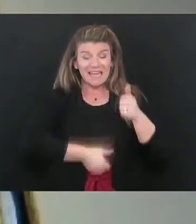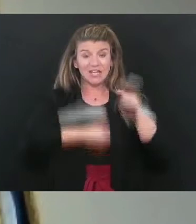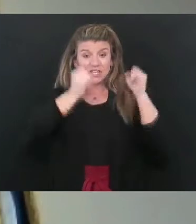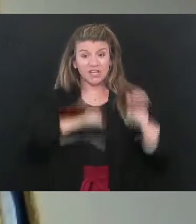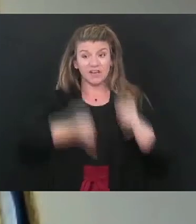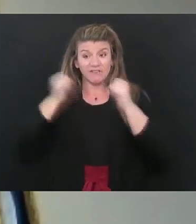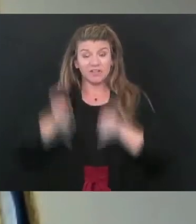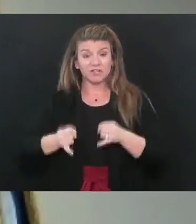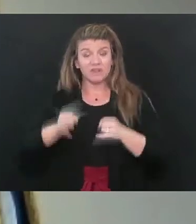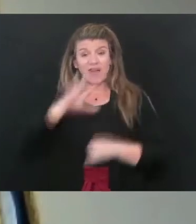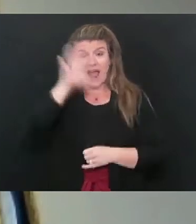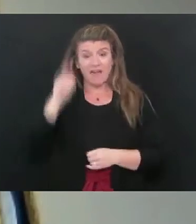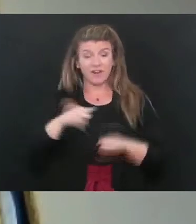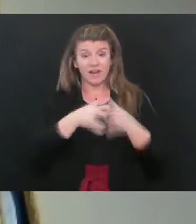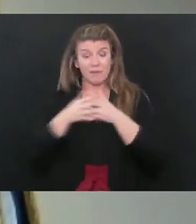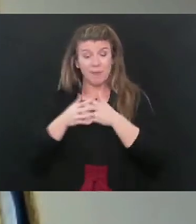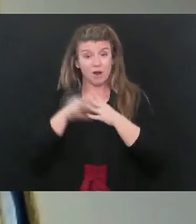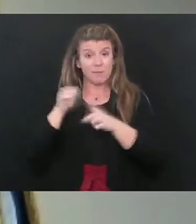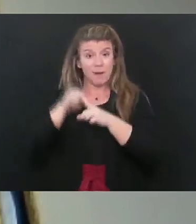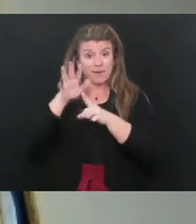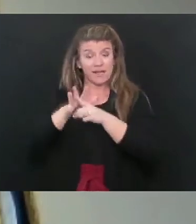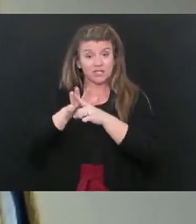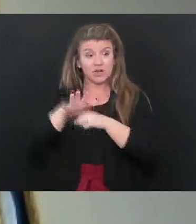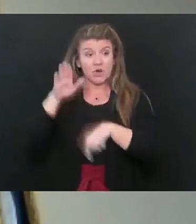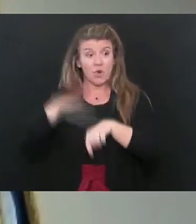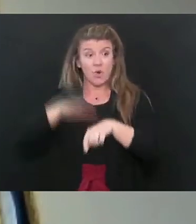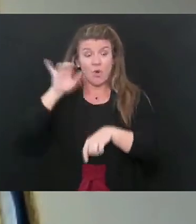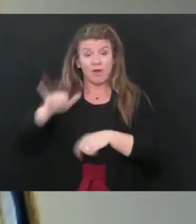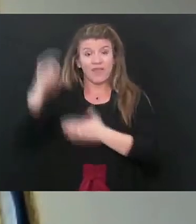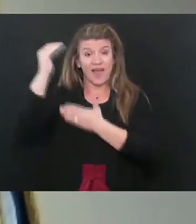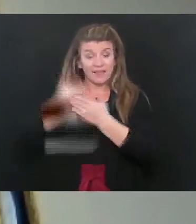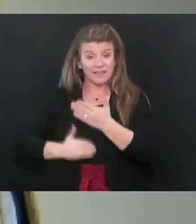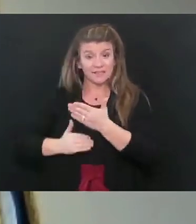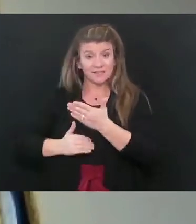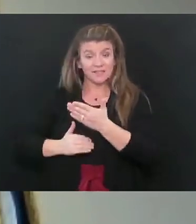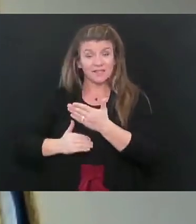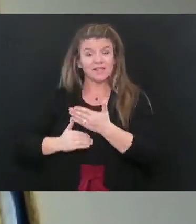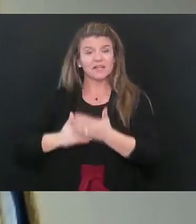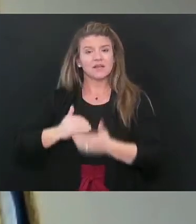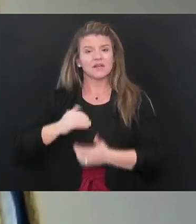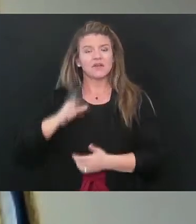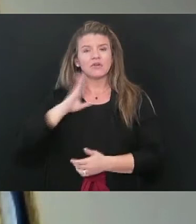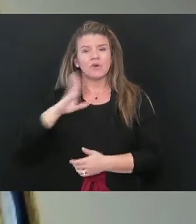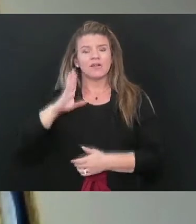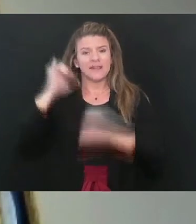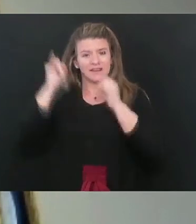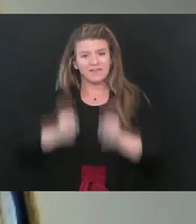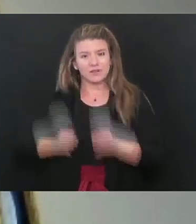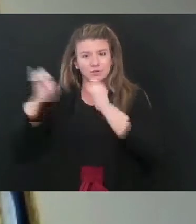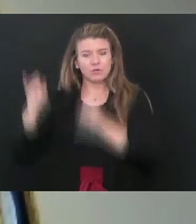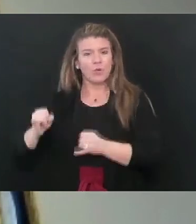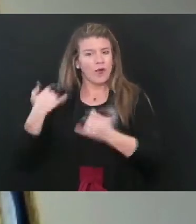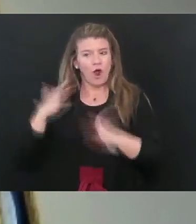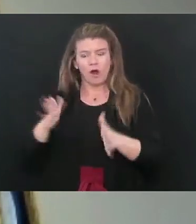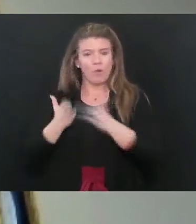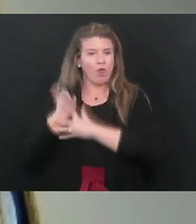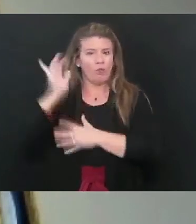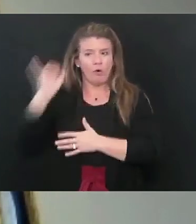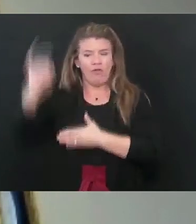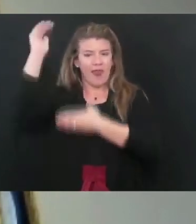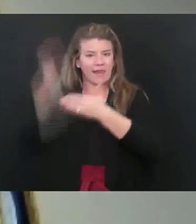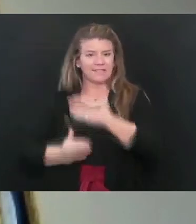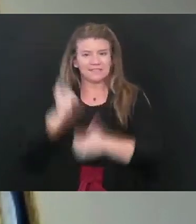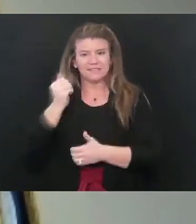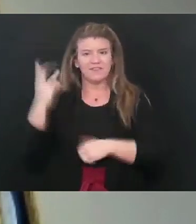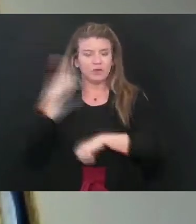African-American population age 65 over on the list. We had 1,400 and some individuals. We got through that list a couple of days.